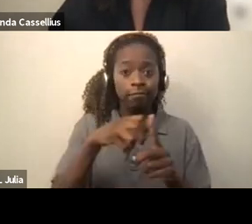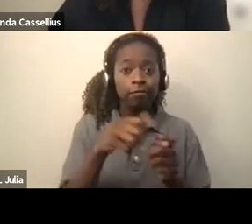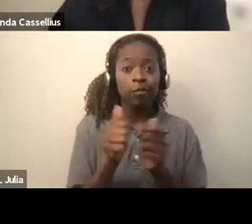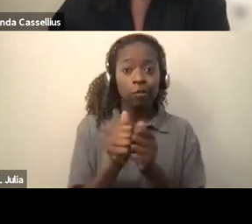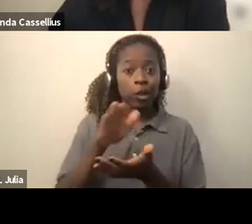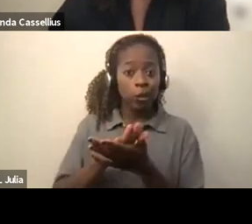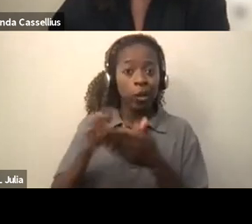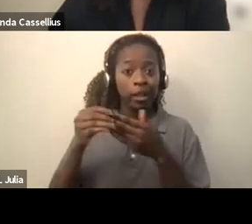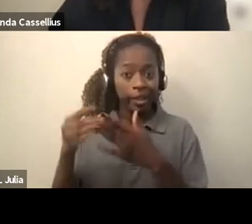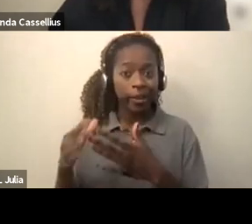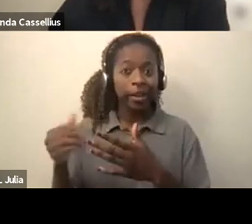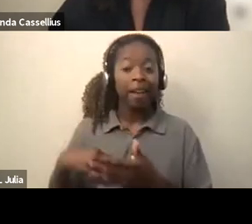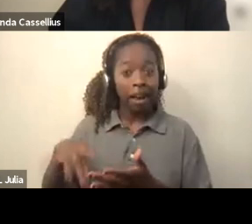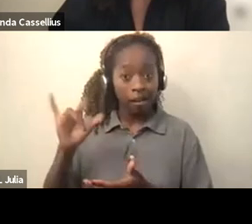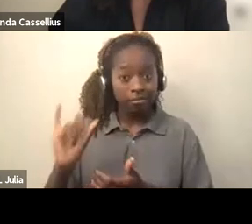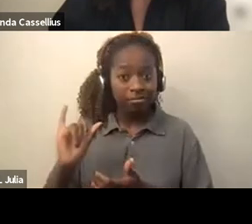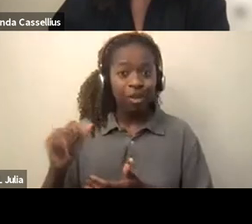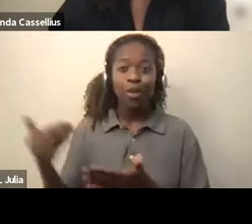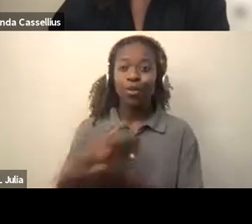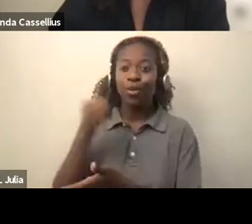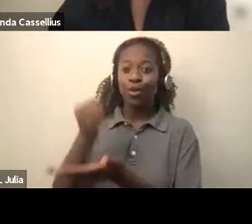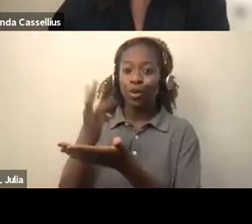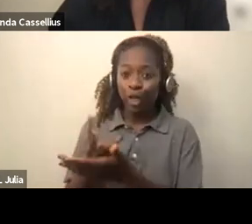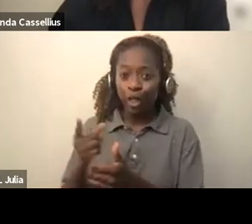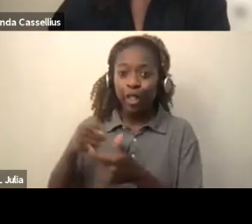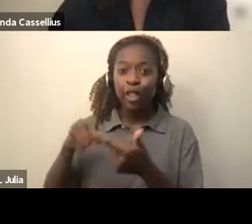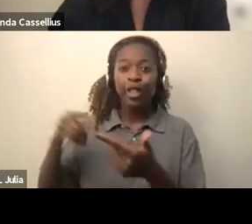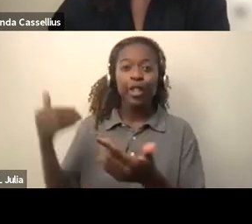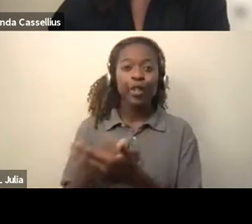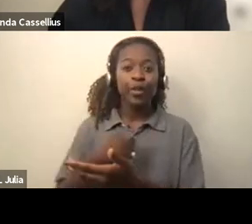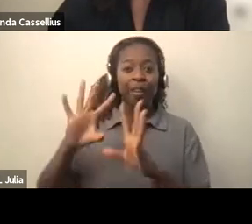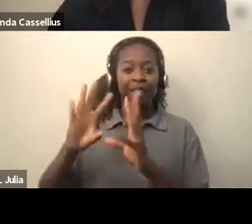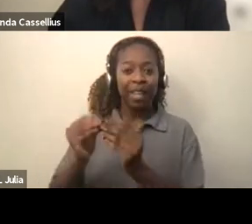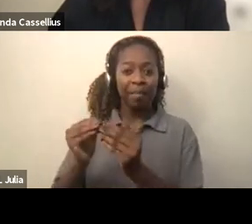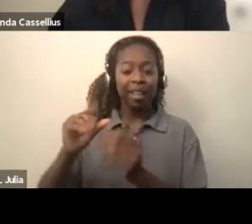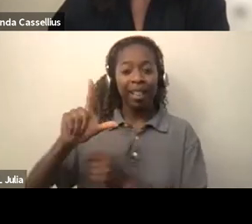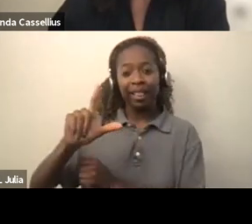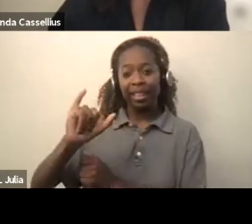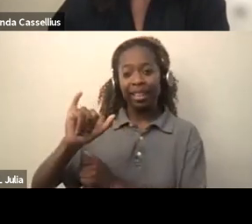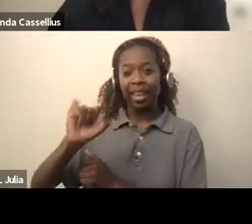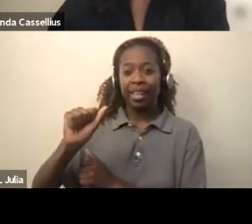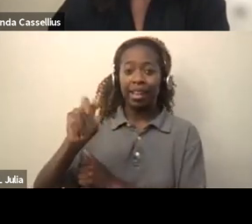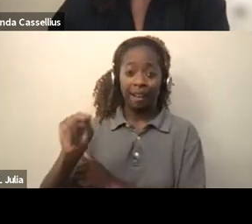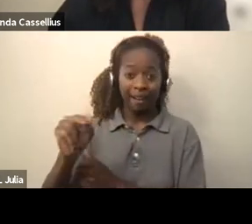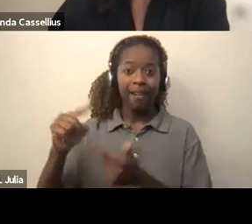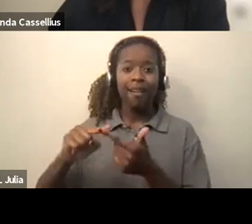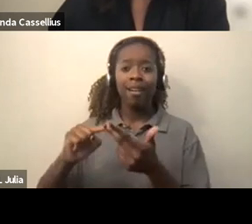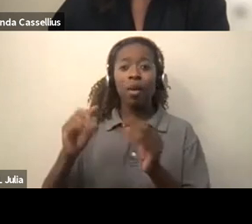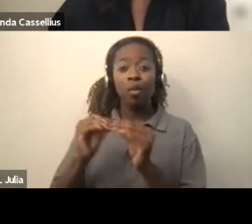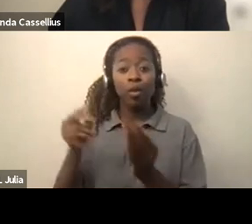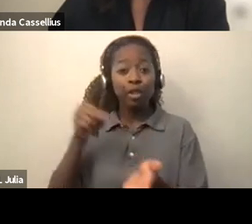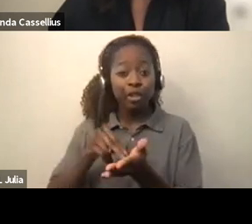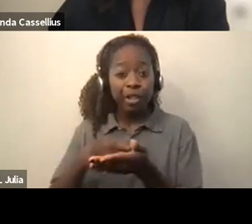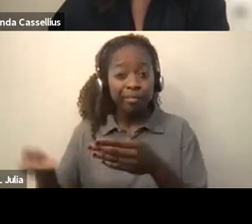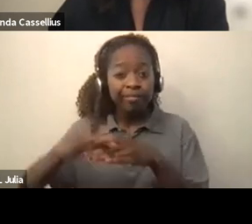workers that are in place uh the new family liaisons increase in nurses increase in custodians